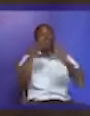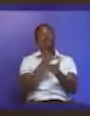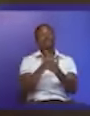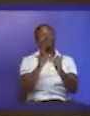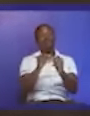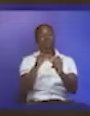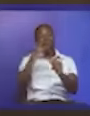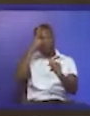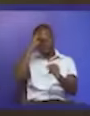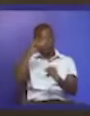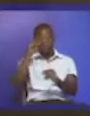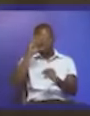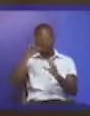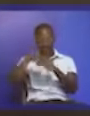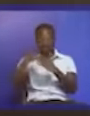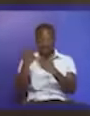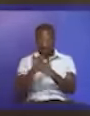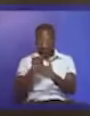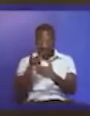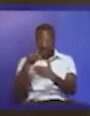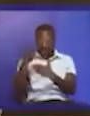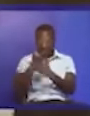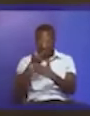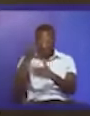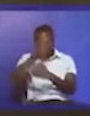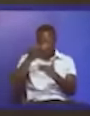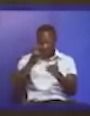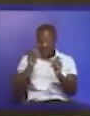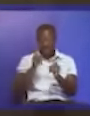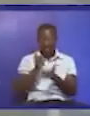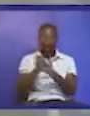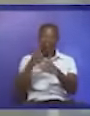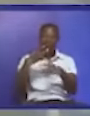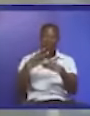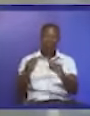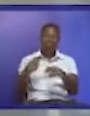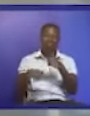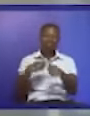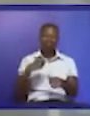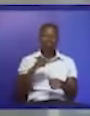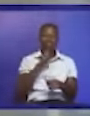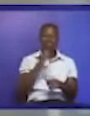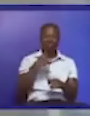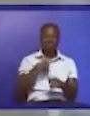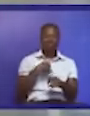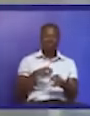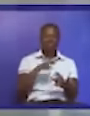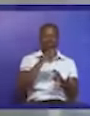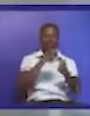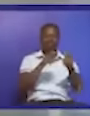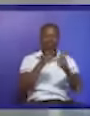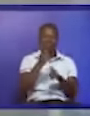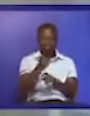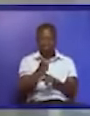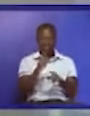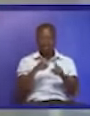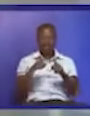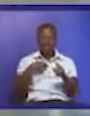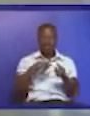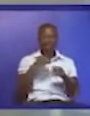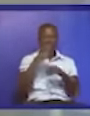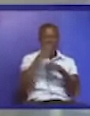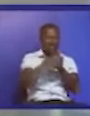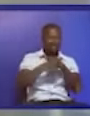and women who are rising here. I can tell you, by the privilege of God's grace, I've had the honor of traveling a bit. And as I go from nation